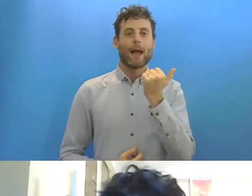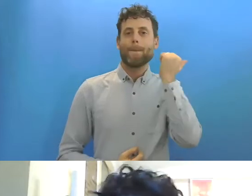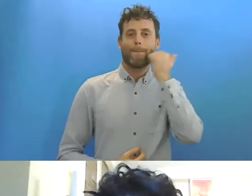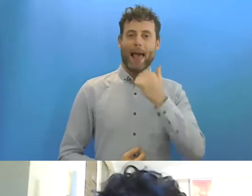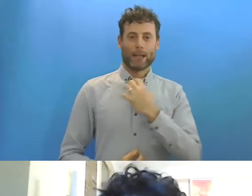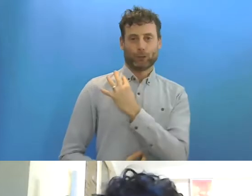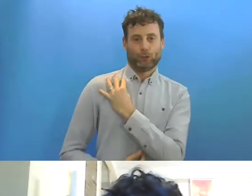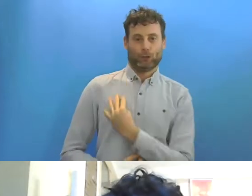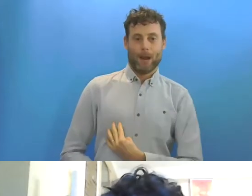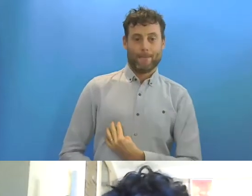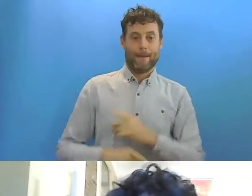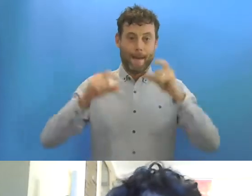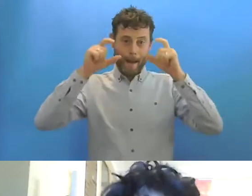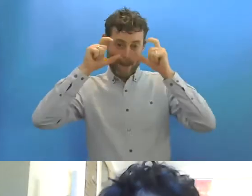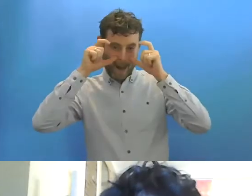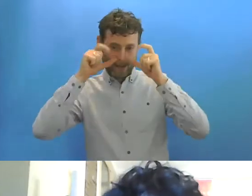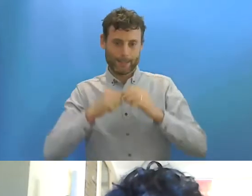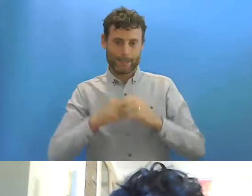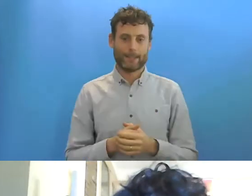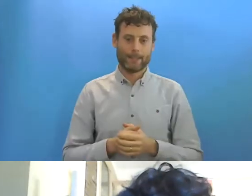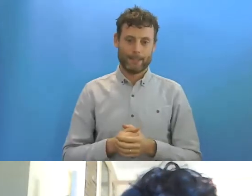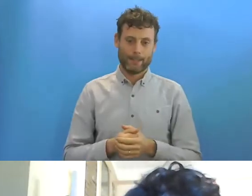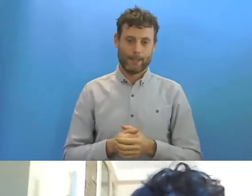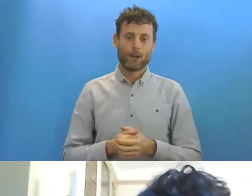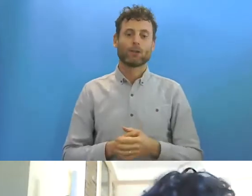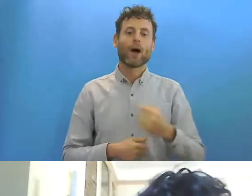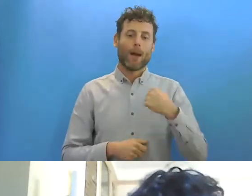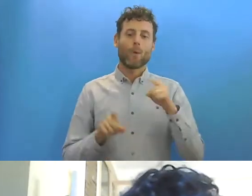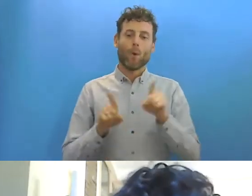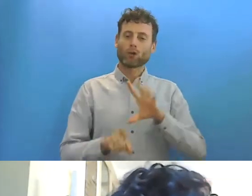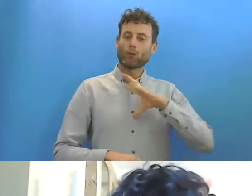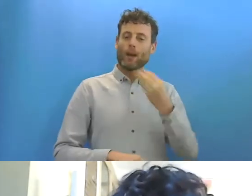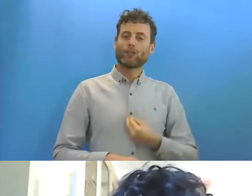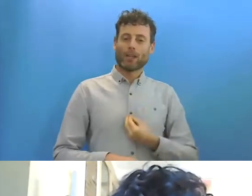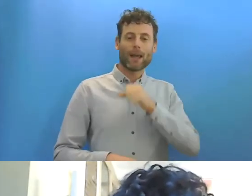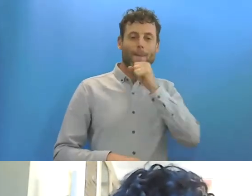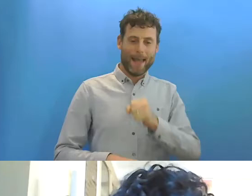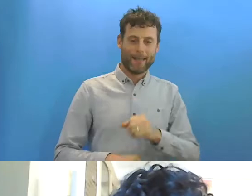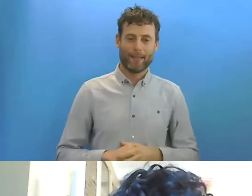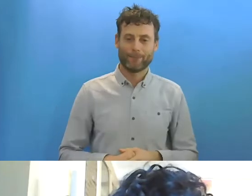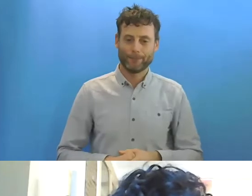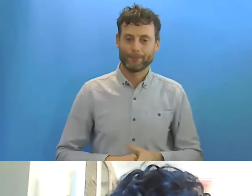I'm wearing glasses too, so. Excellent. And April. Hi, my name is April. I'm a